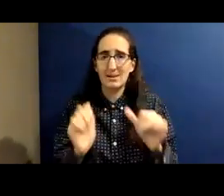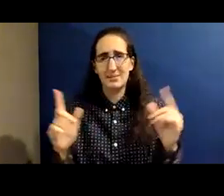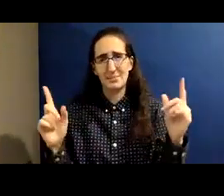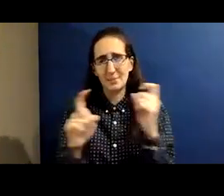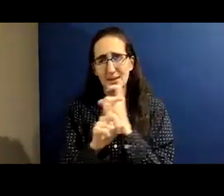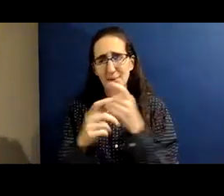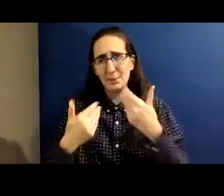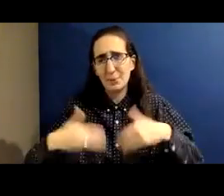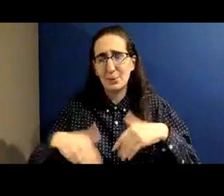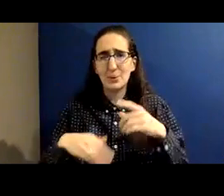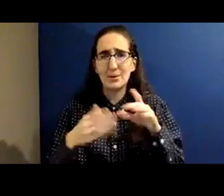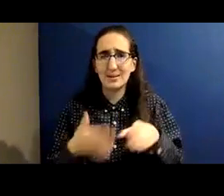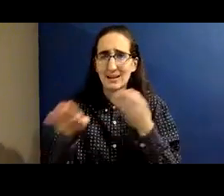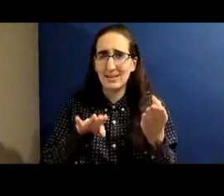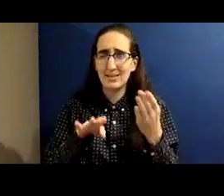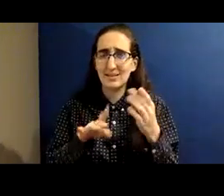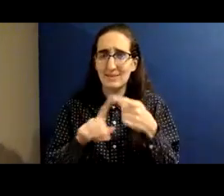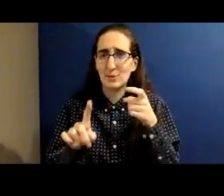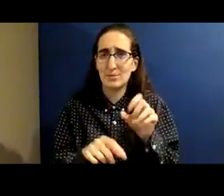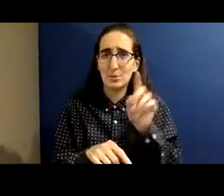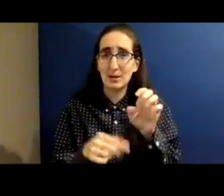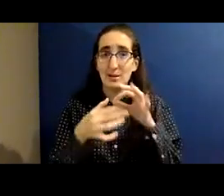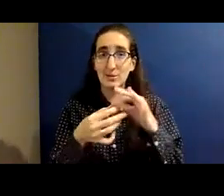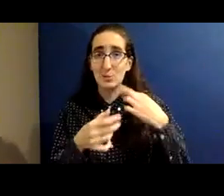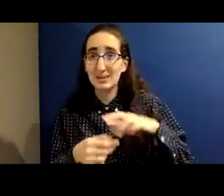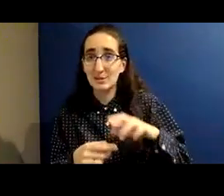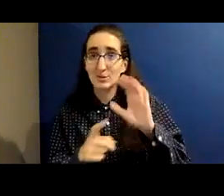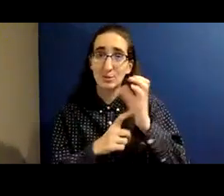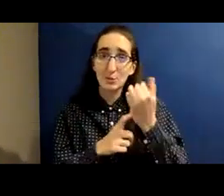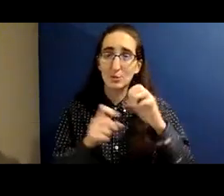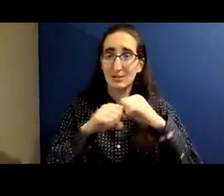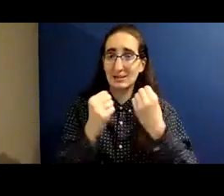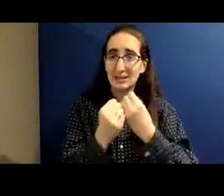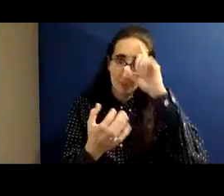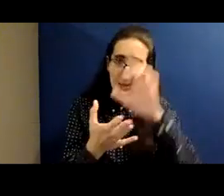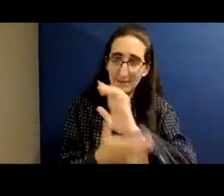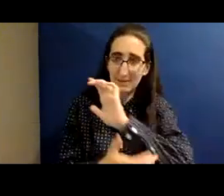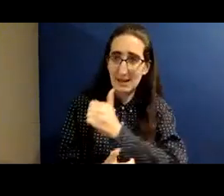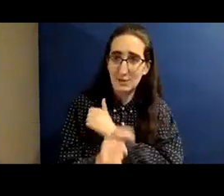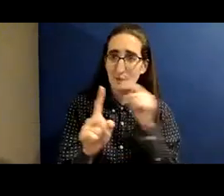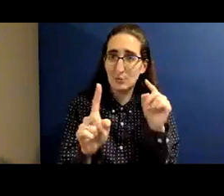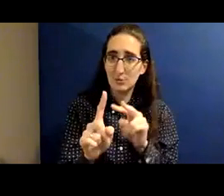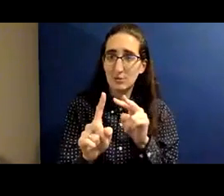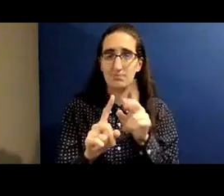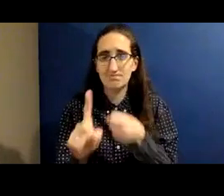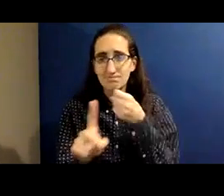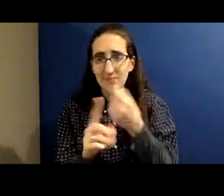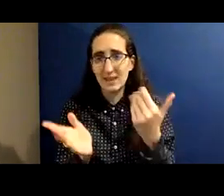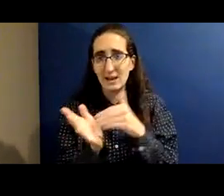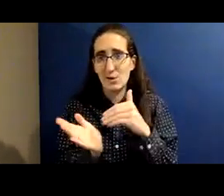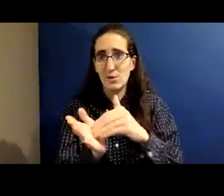complicated in deaths by suicide by religious, cultural, and societal beliefs and attitudes that, again,